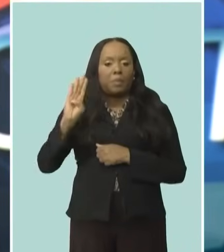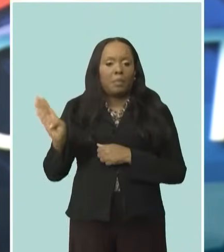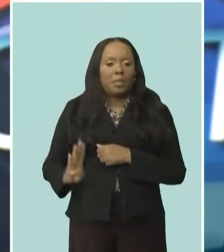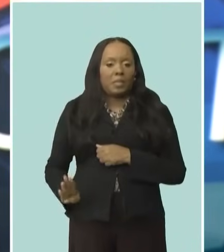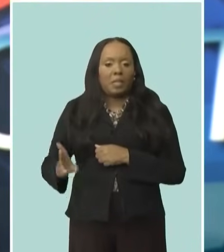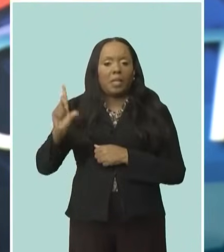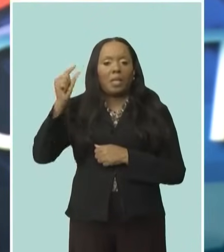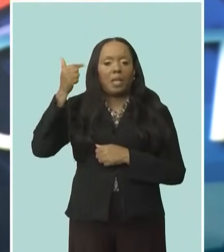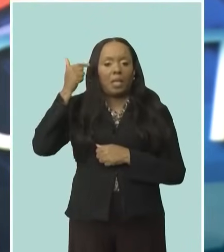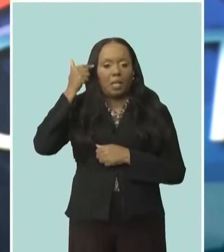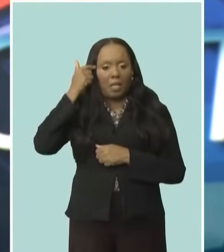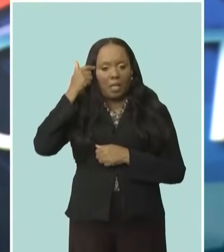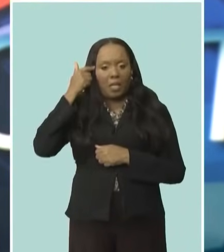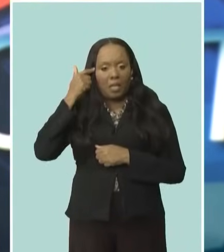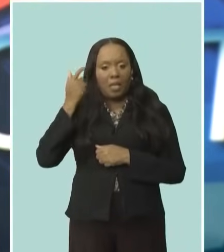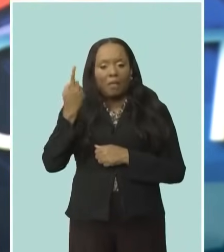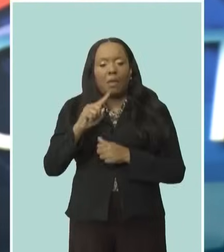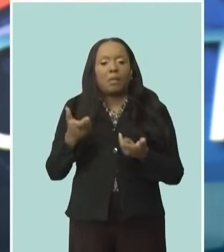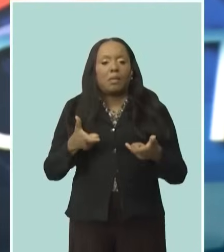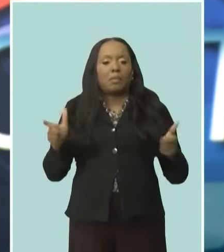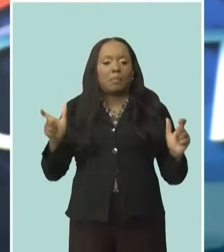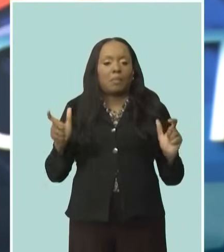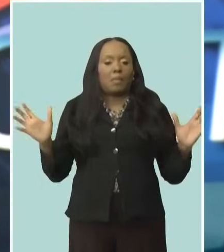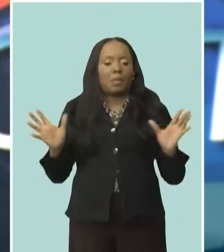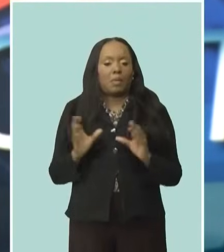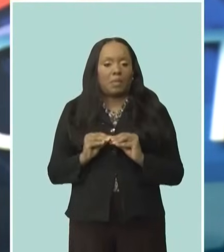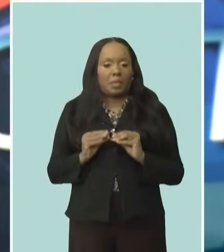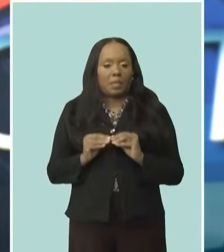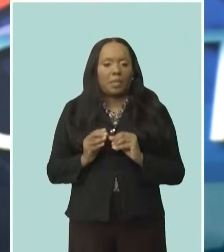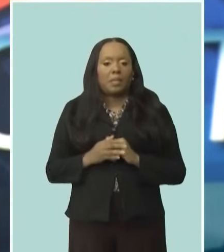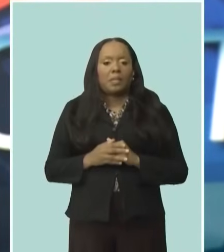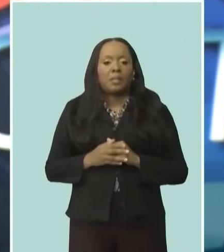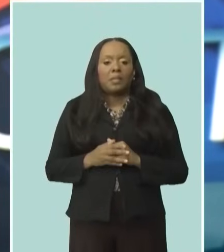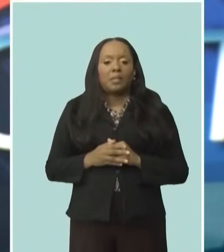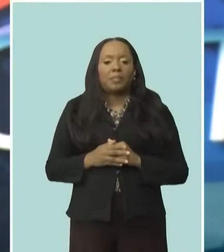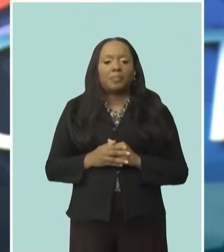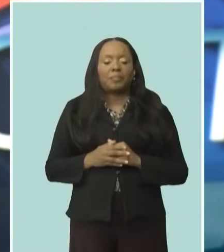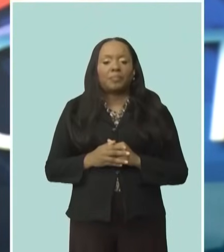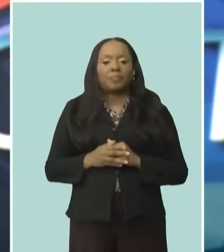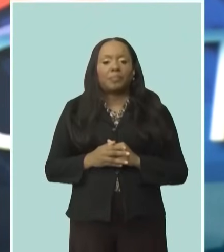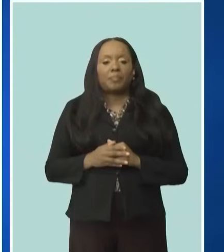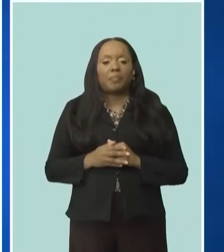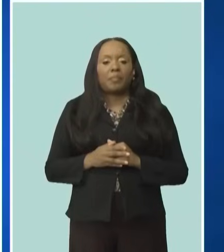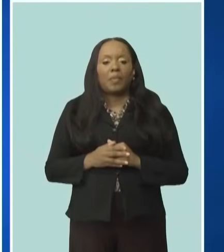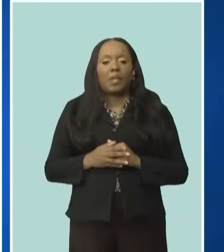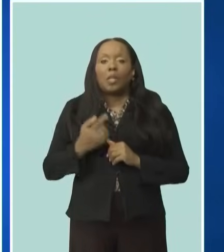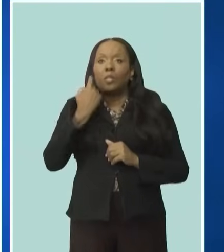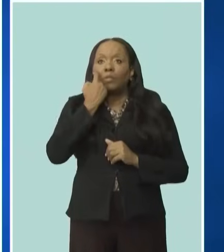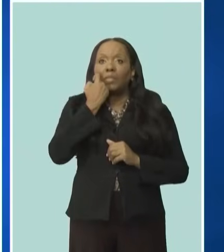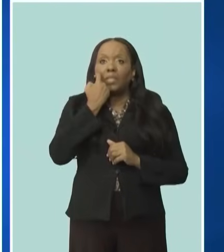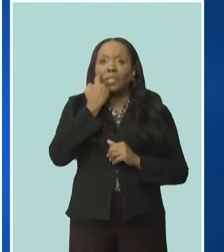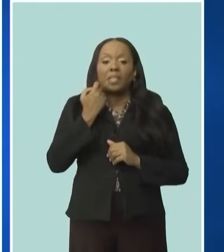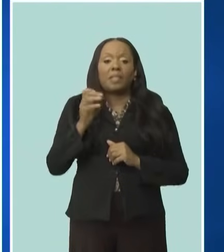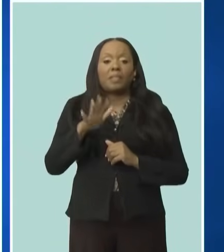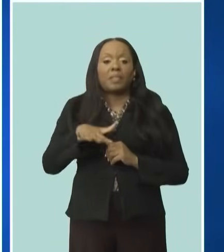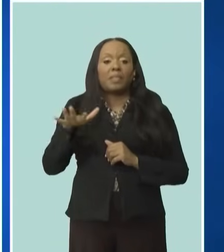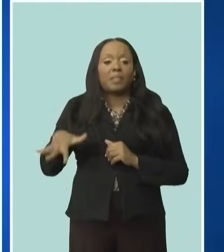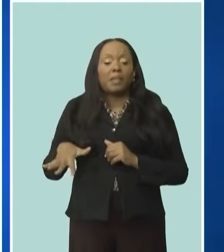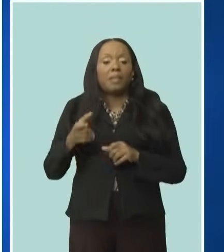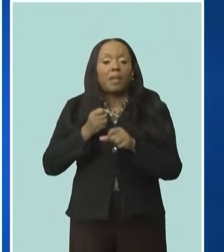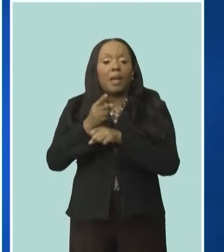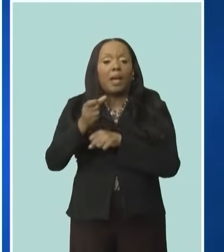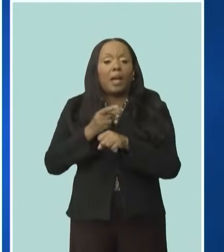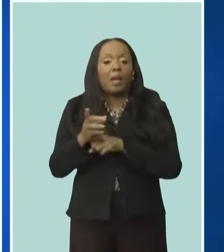government of Brazil in the capital Brasilia for a high-level summit. The meeting was held on the margins of the just